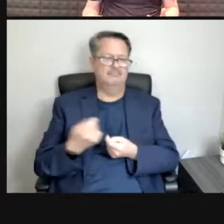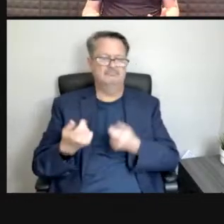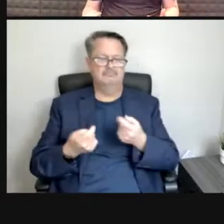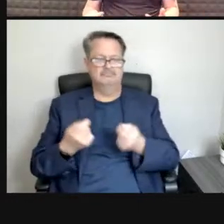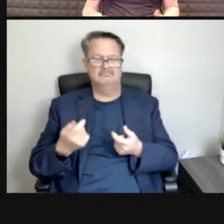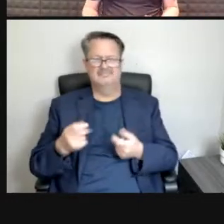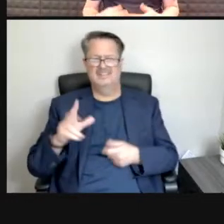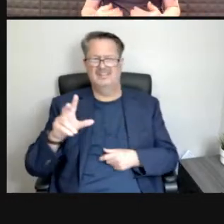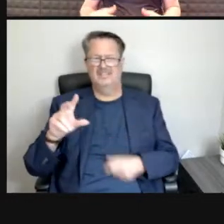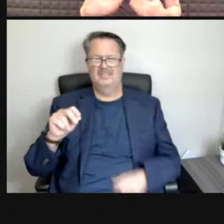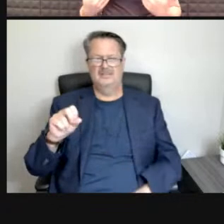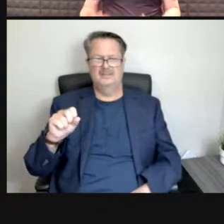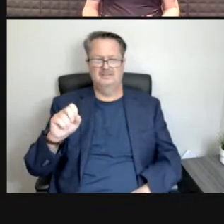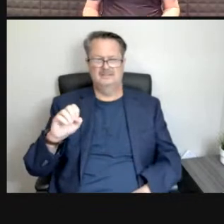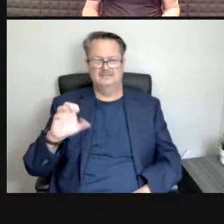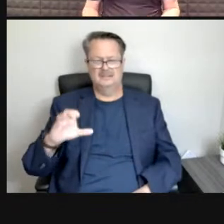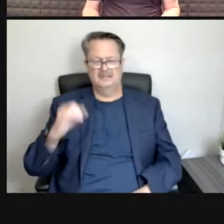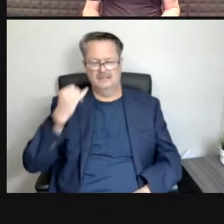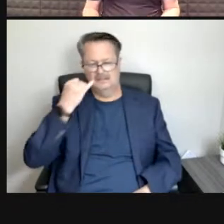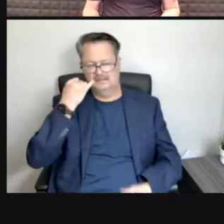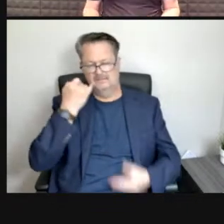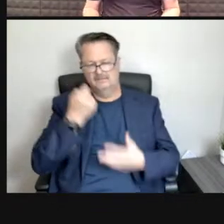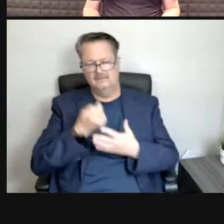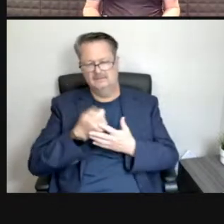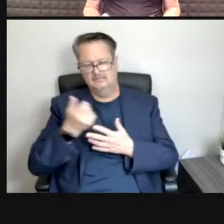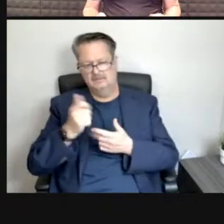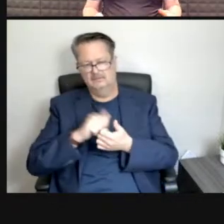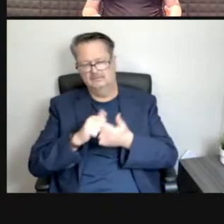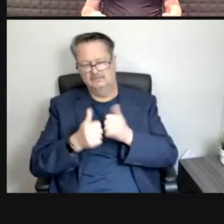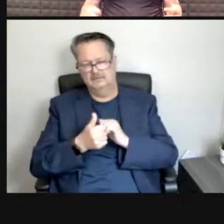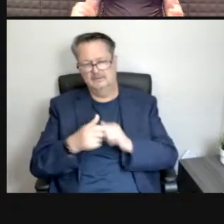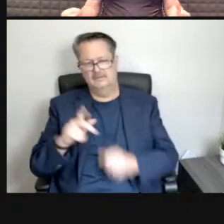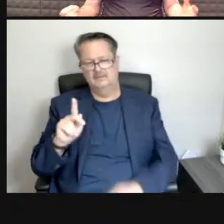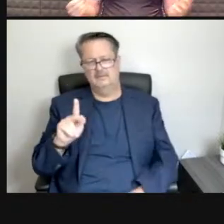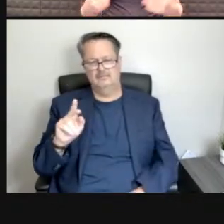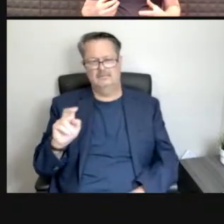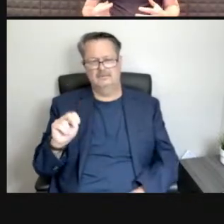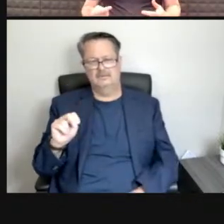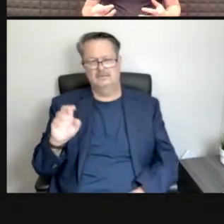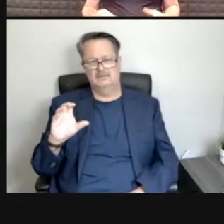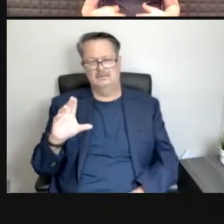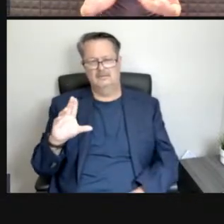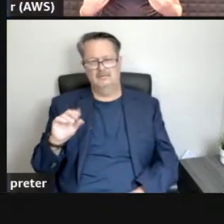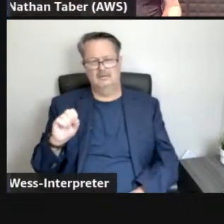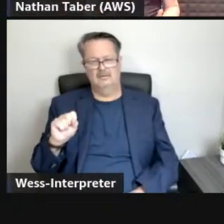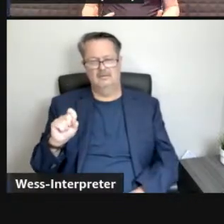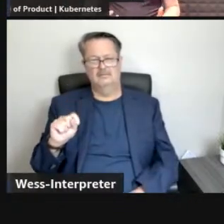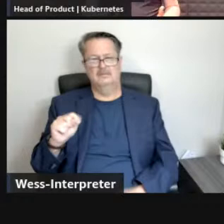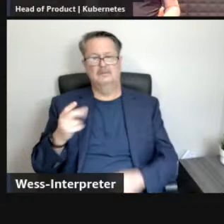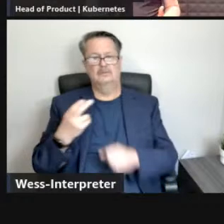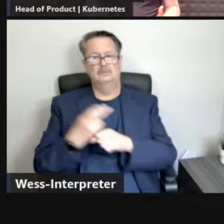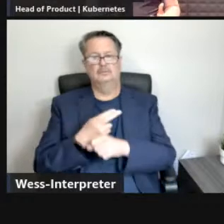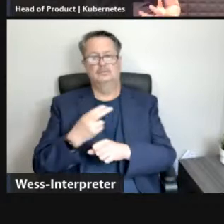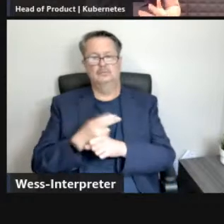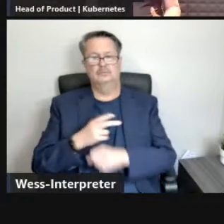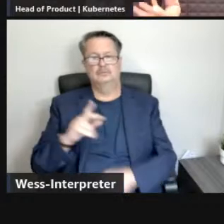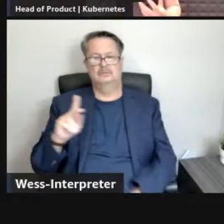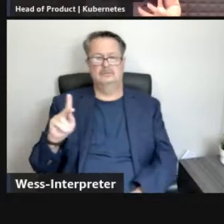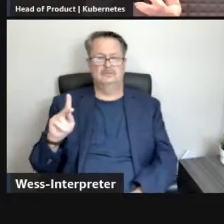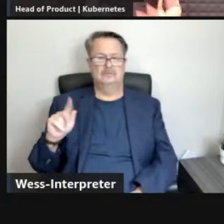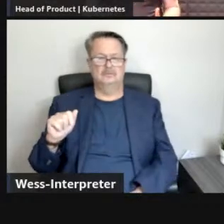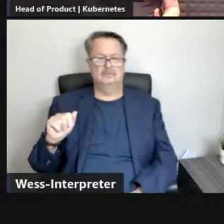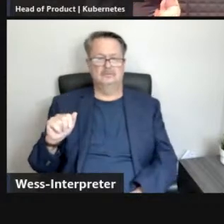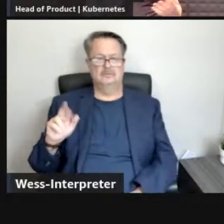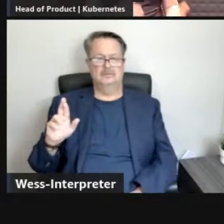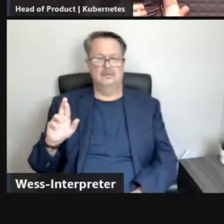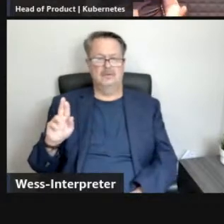demand changes, even in the largest Kubernetes clusters. And using Carpenter, we can